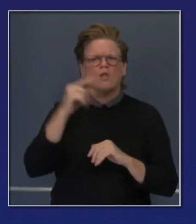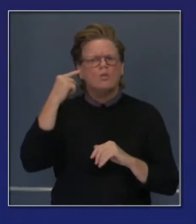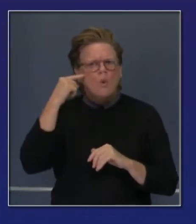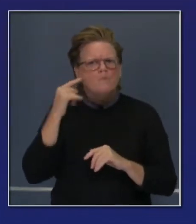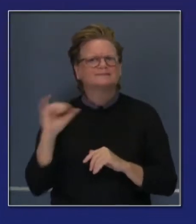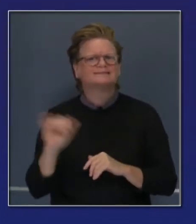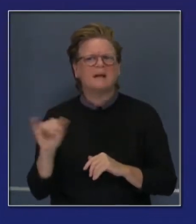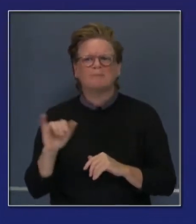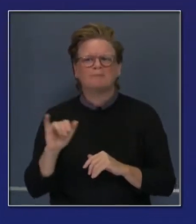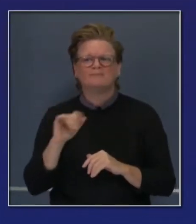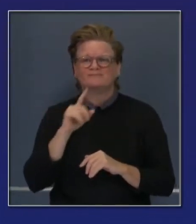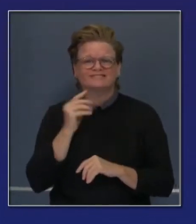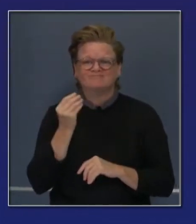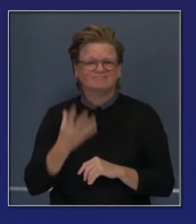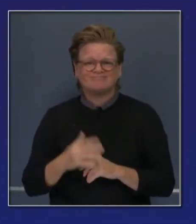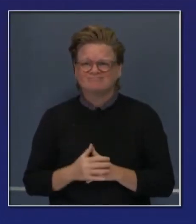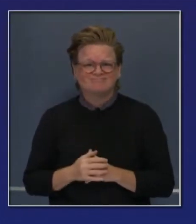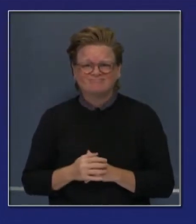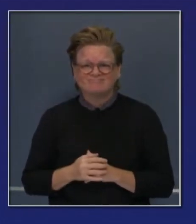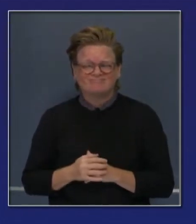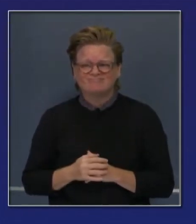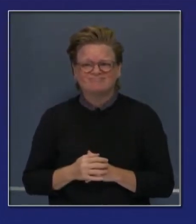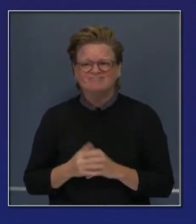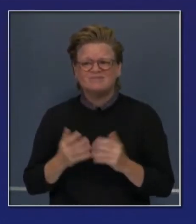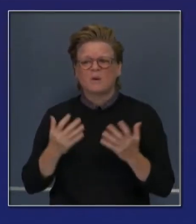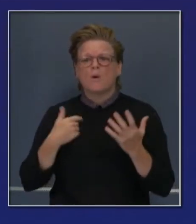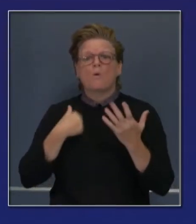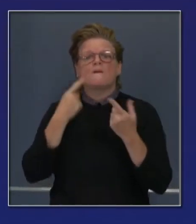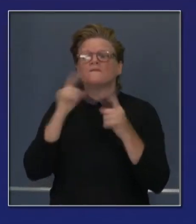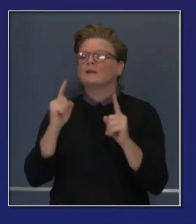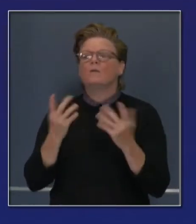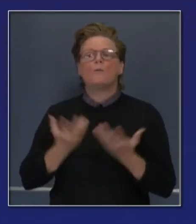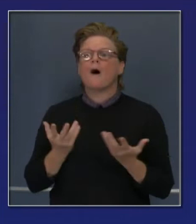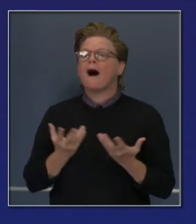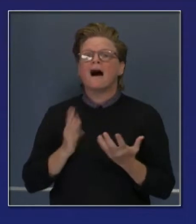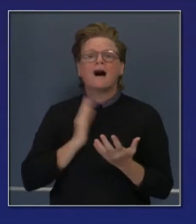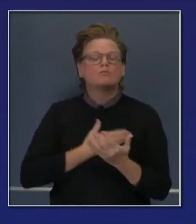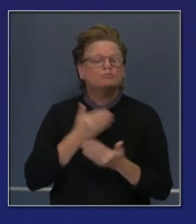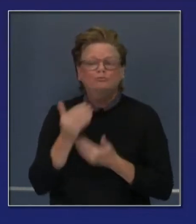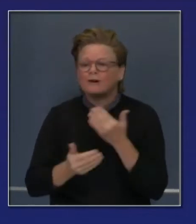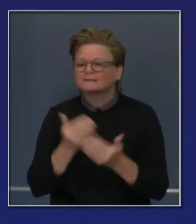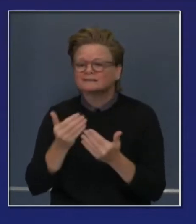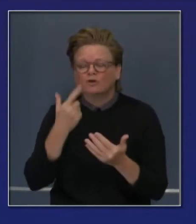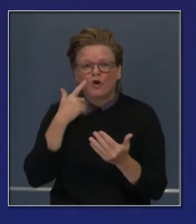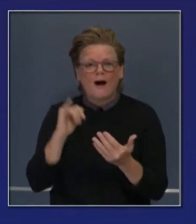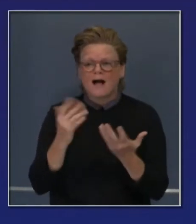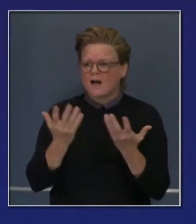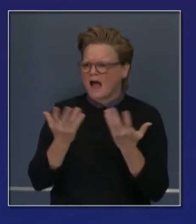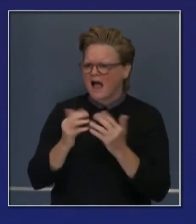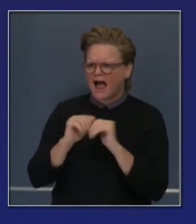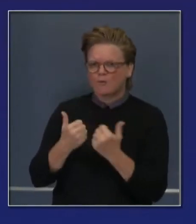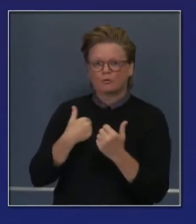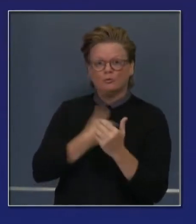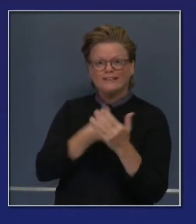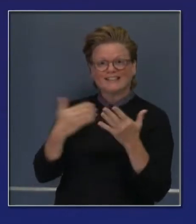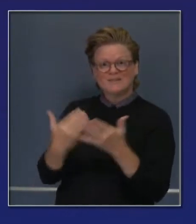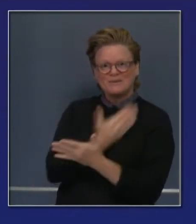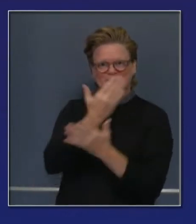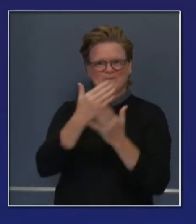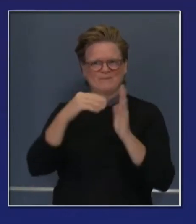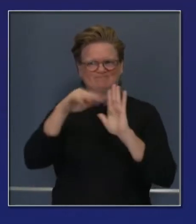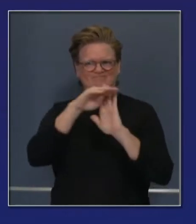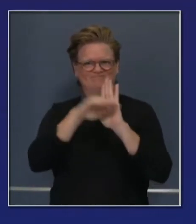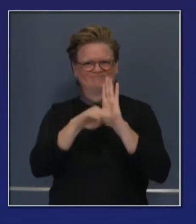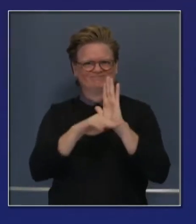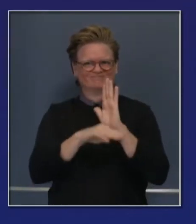what we will be announcing today in terms of our progress and in terms of our new strategies in terms of how